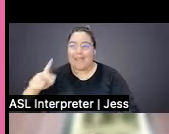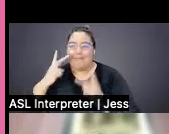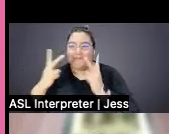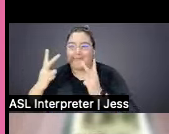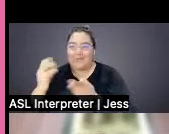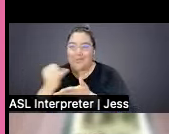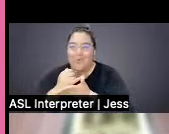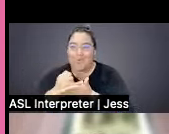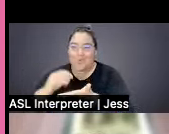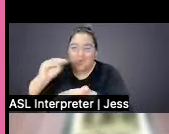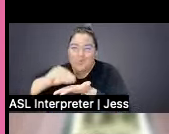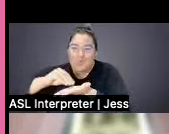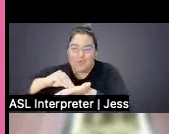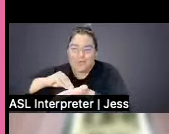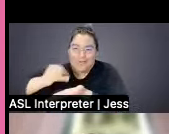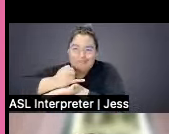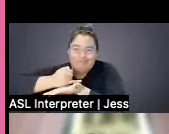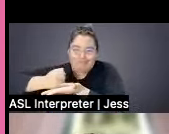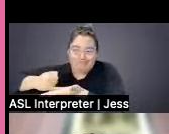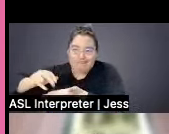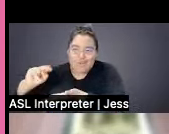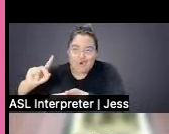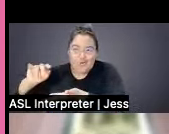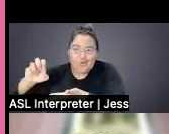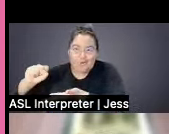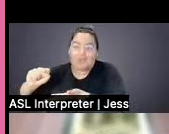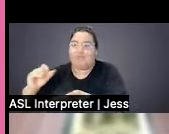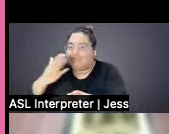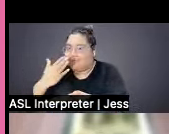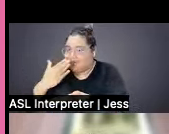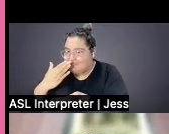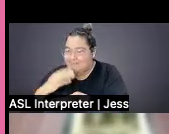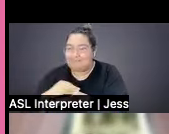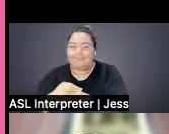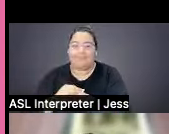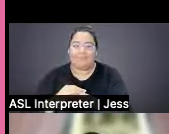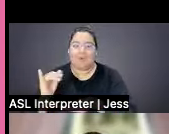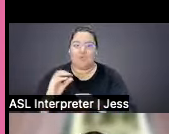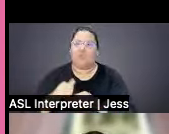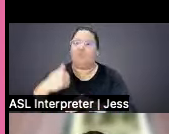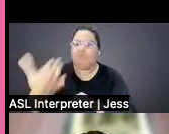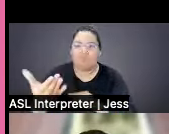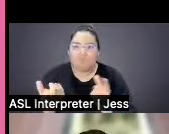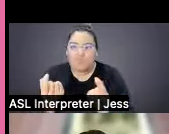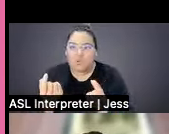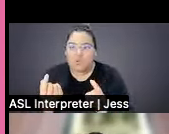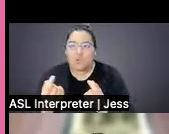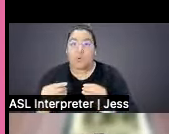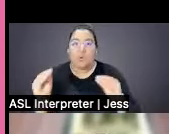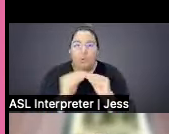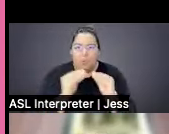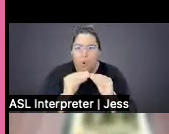evening. And then we'll share some next steps and we'll share where to look for future disinformation